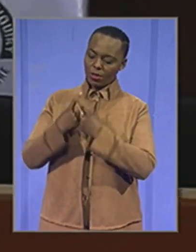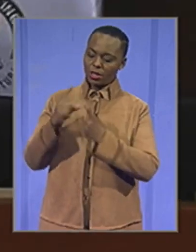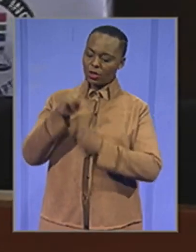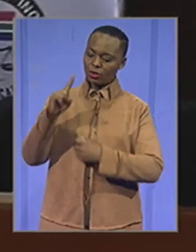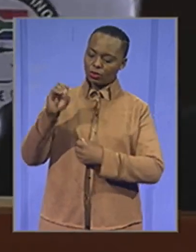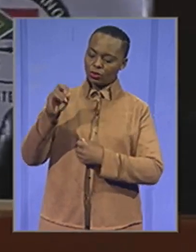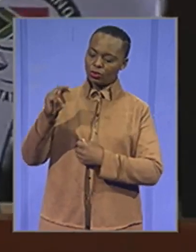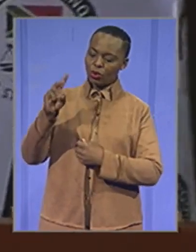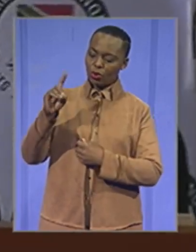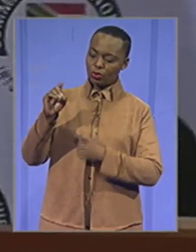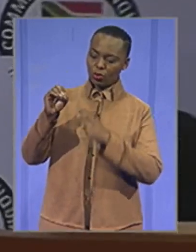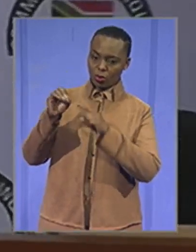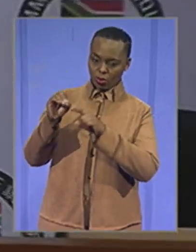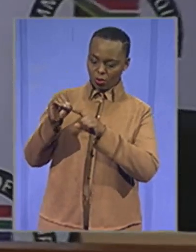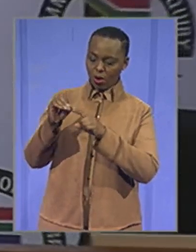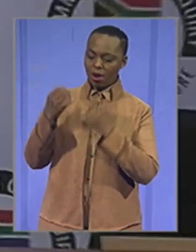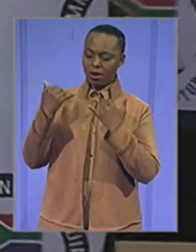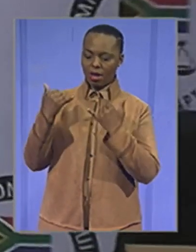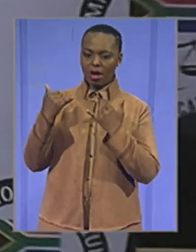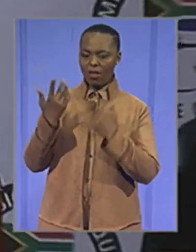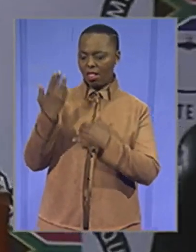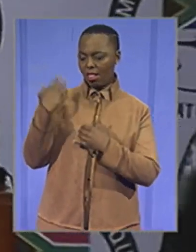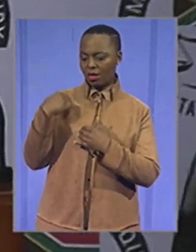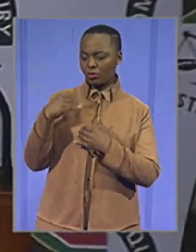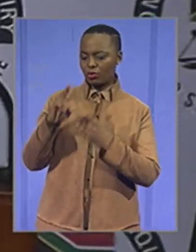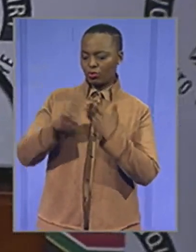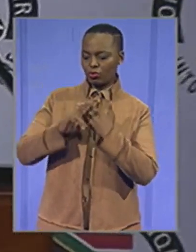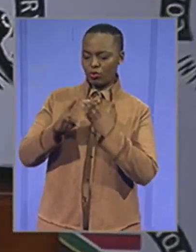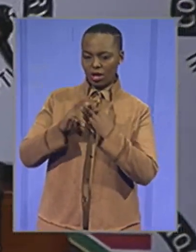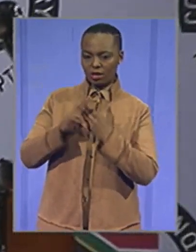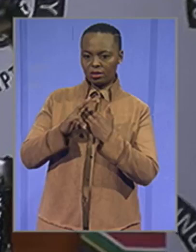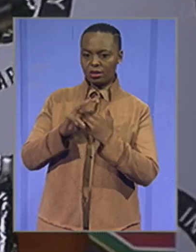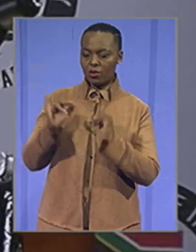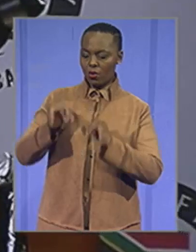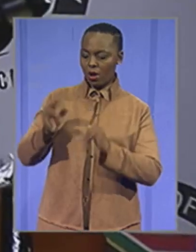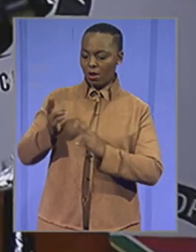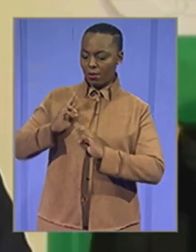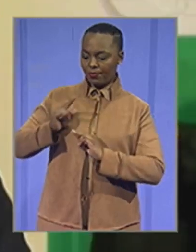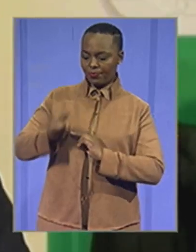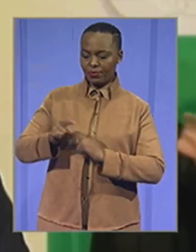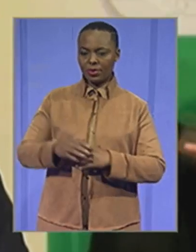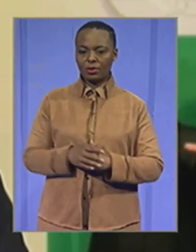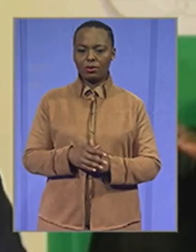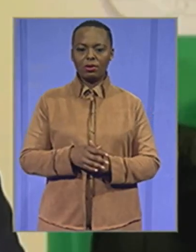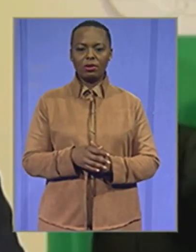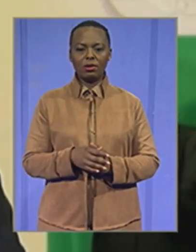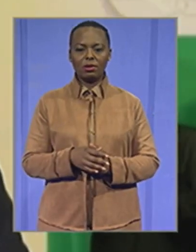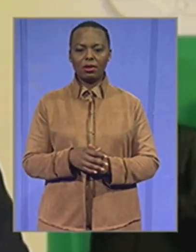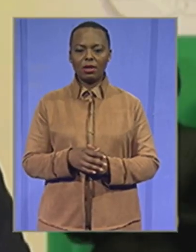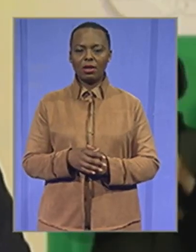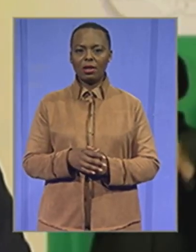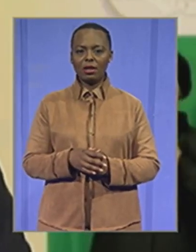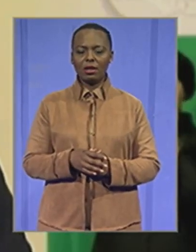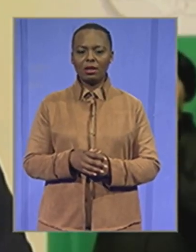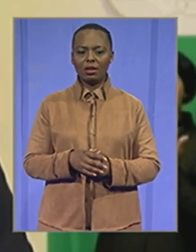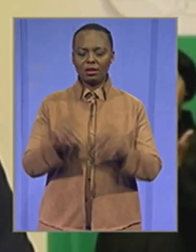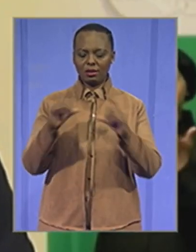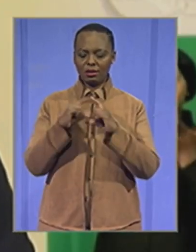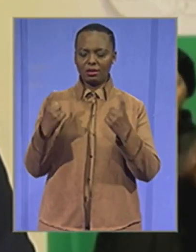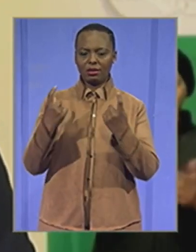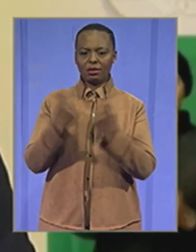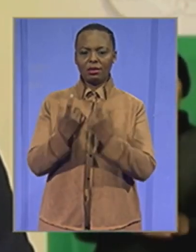Zondo eo a e tsibogetseng mo bekeng tse pedi tse di fetileng. As recommended by the Commission, lifestyle